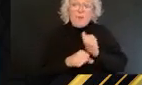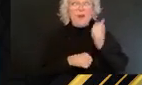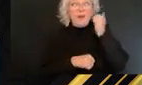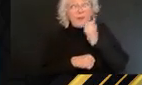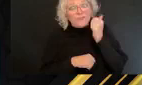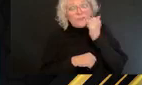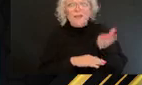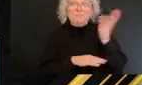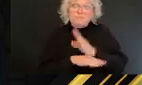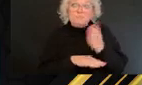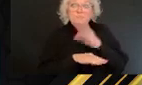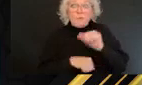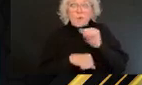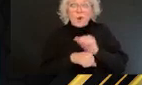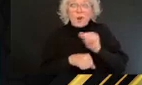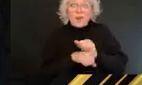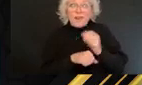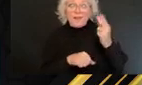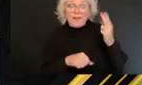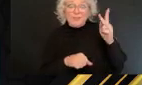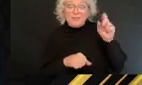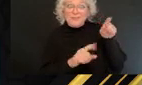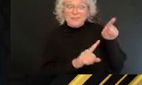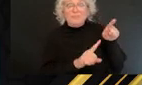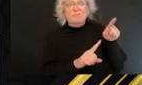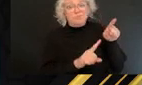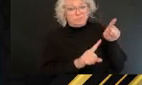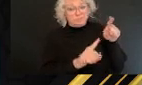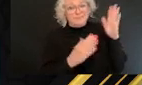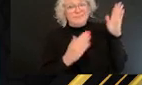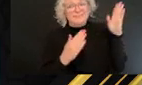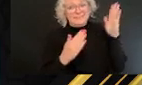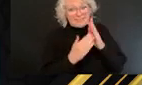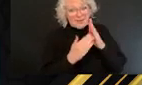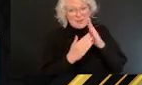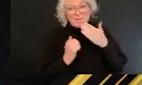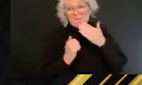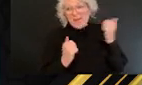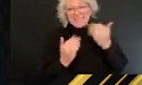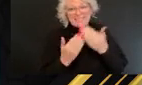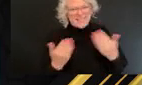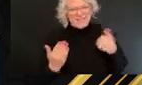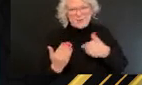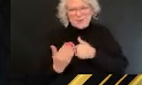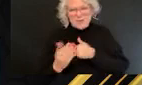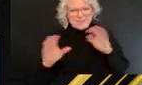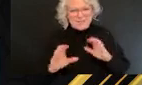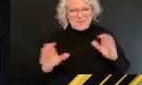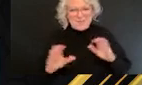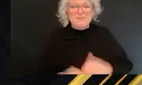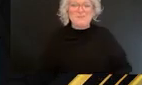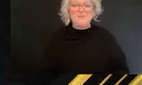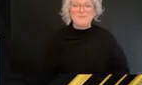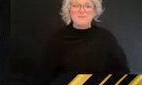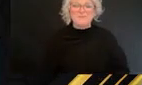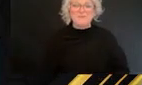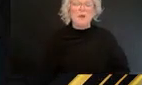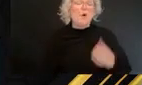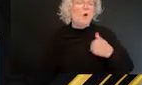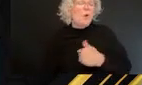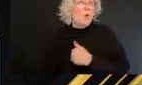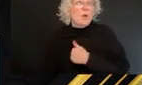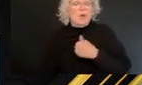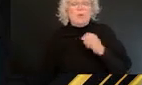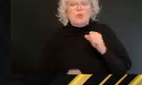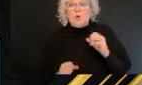long, day after day, working with Helen Keller National Services is by far the best thing that we get to work on. We are